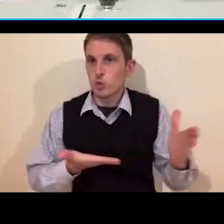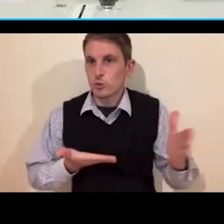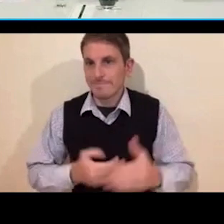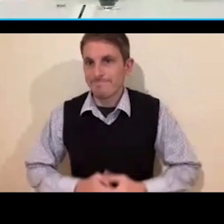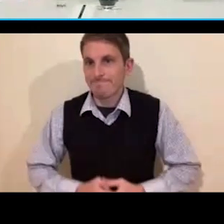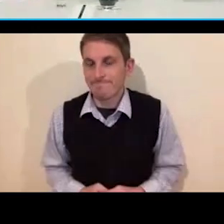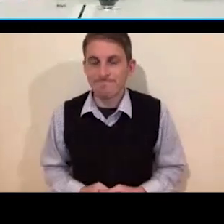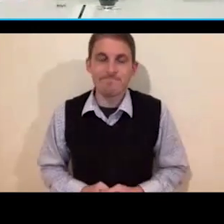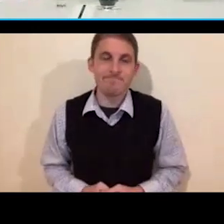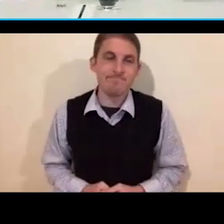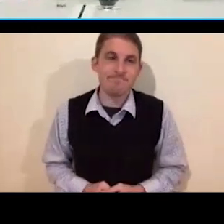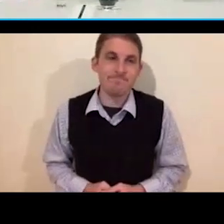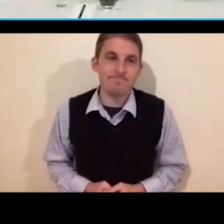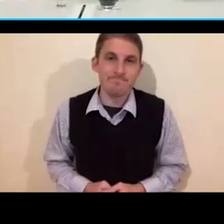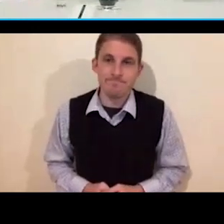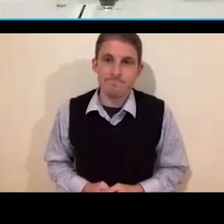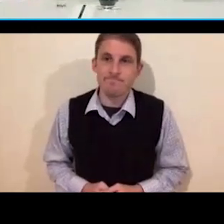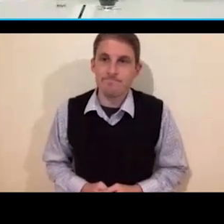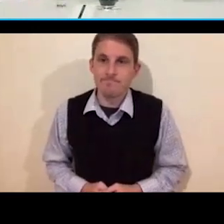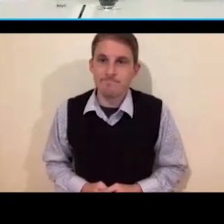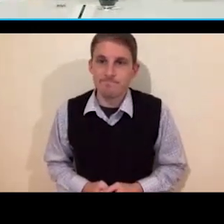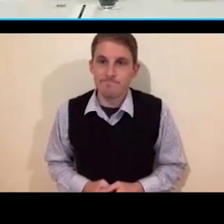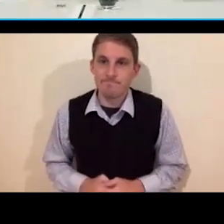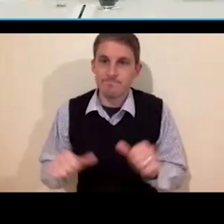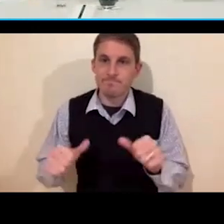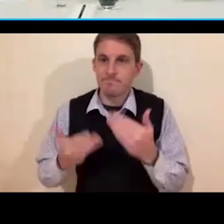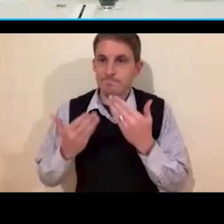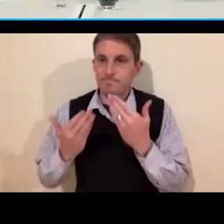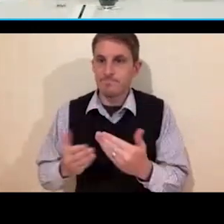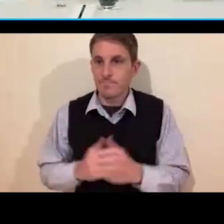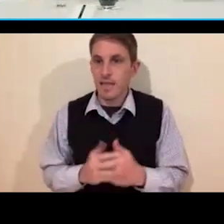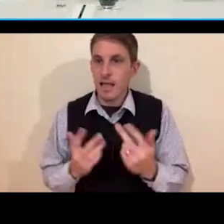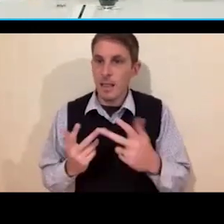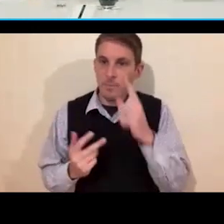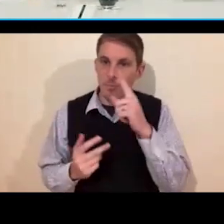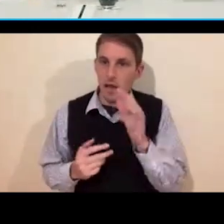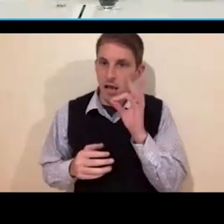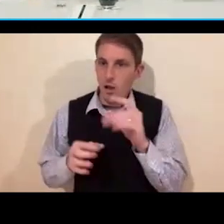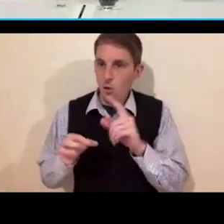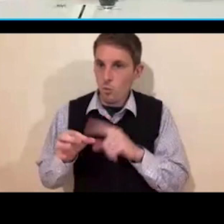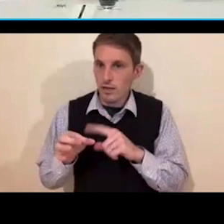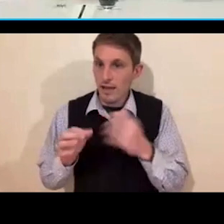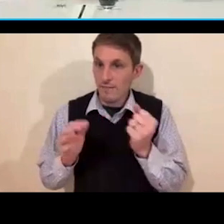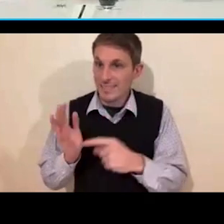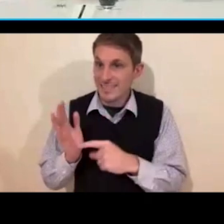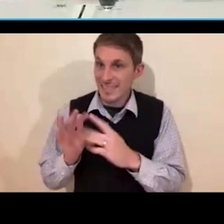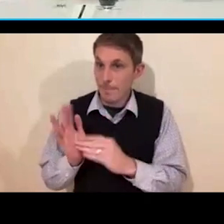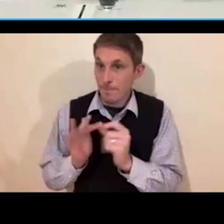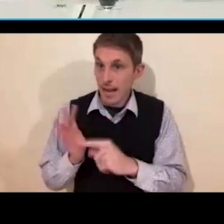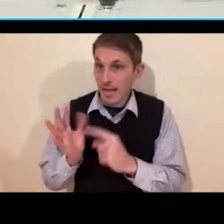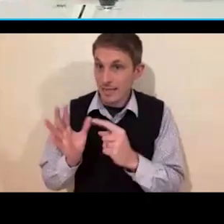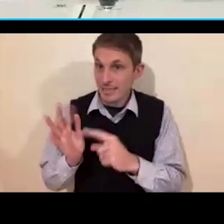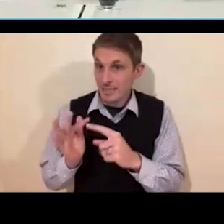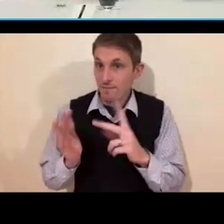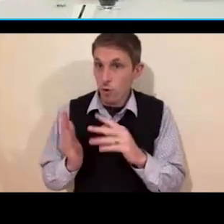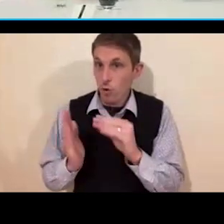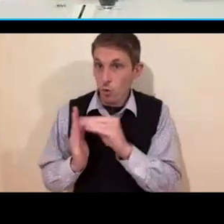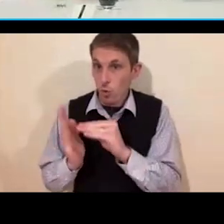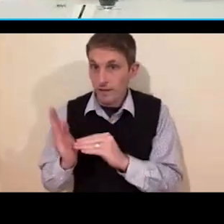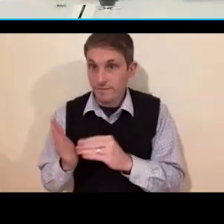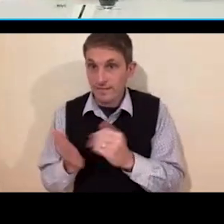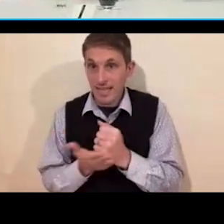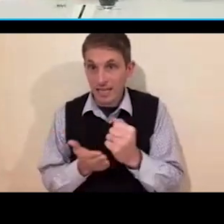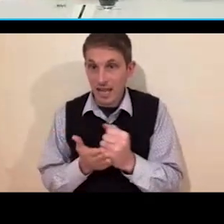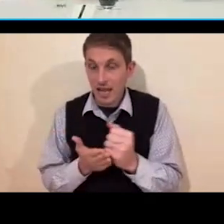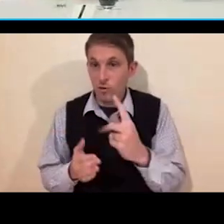Lovely. All right, thank you, Emma. And again, people are asking, are there templates to support the recording of data for each